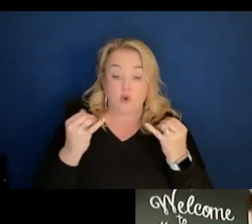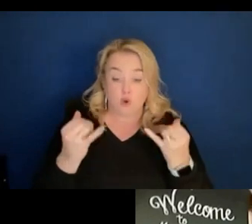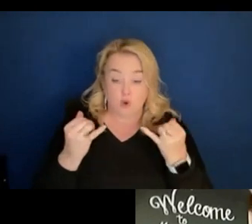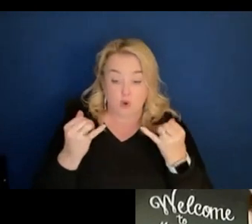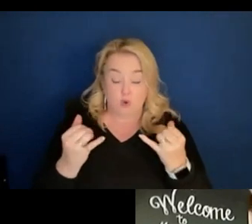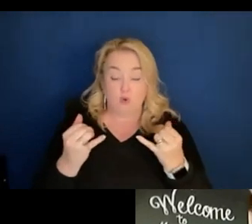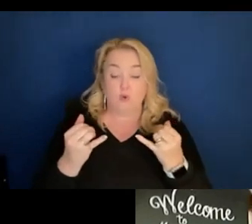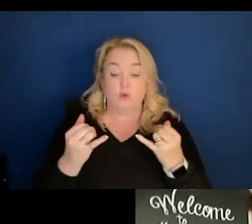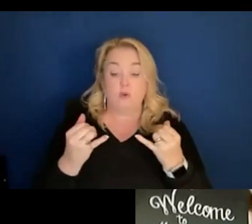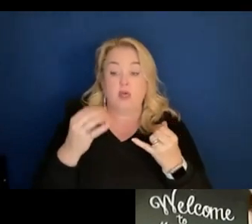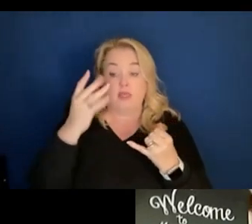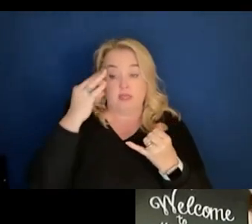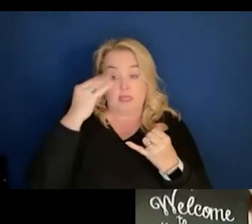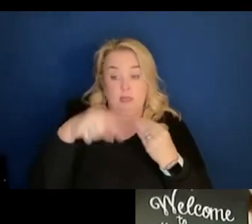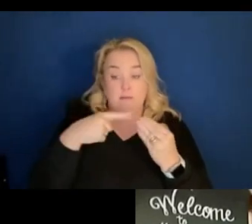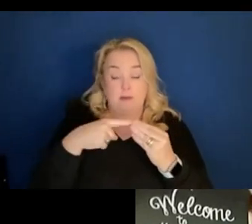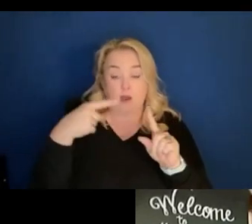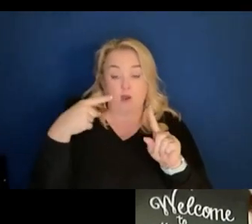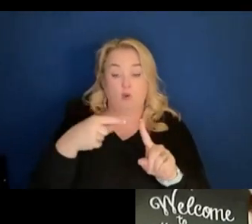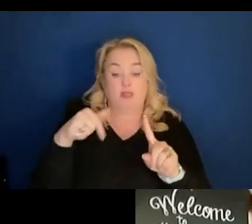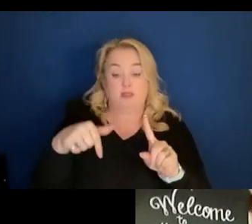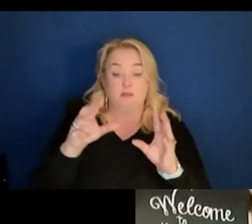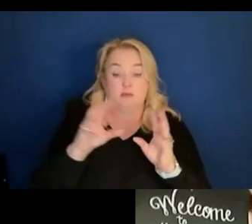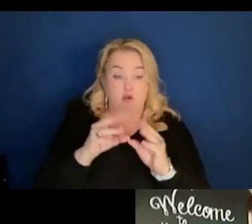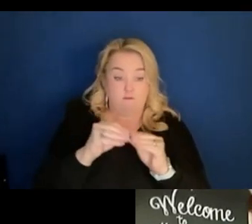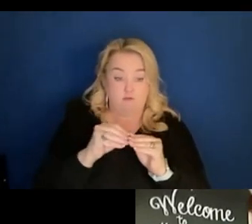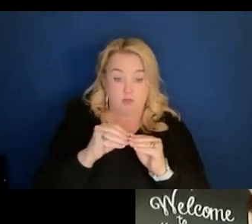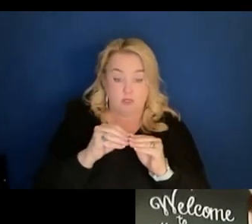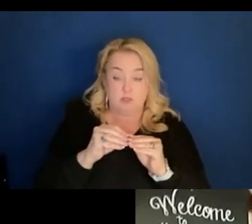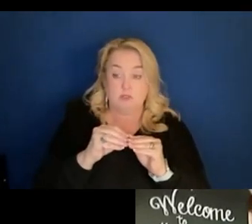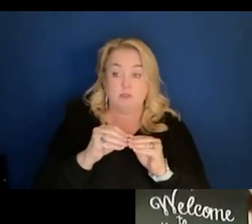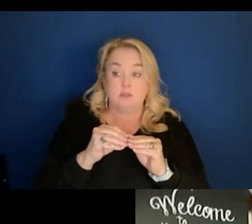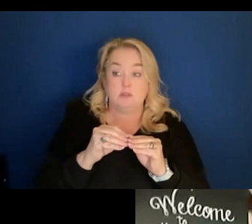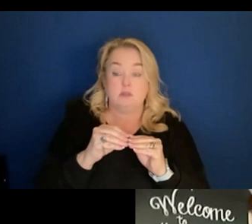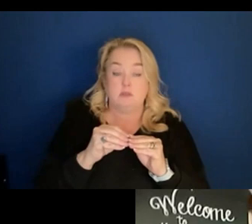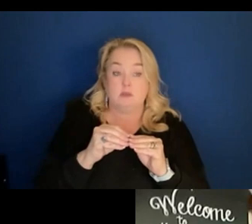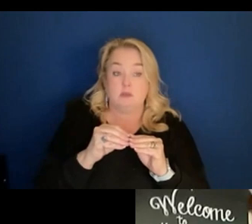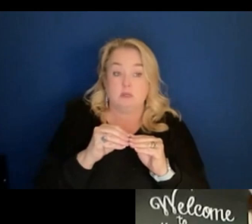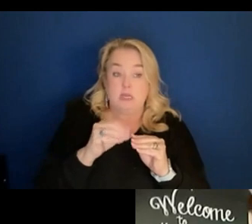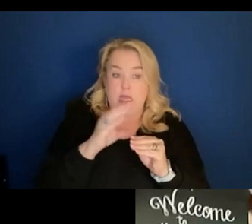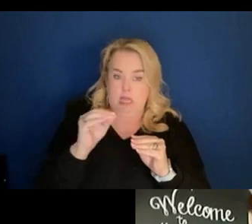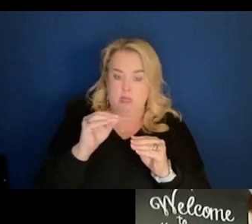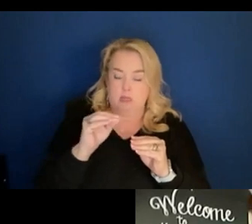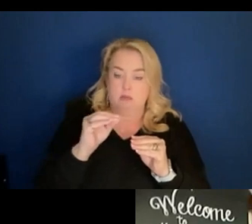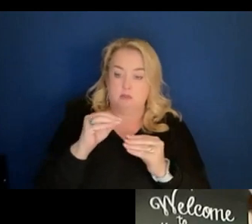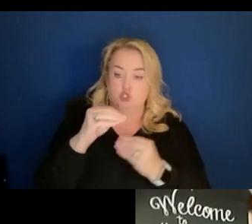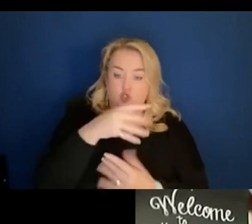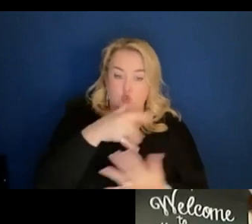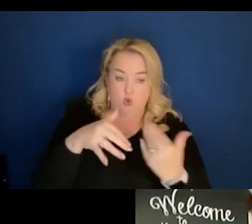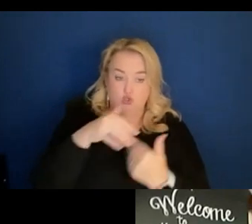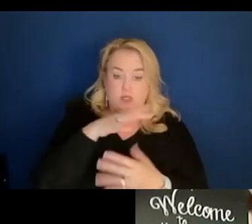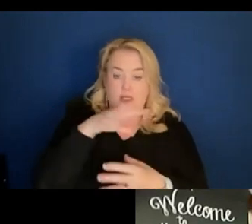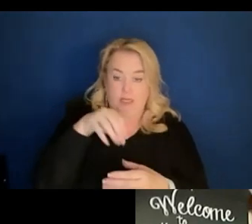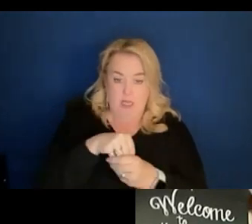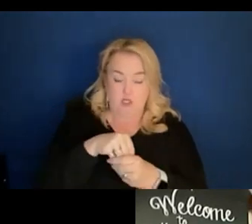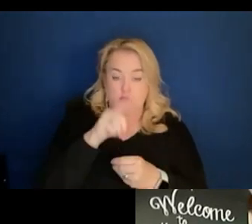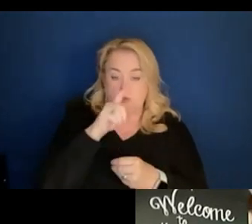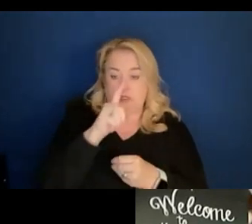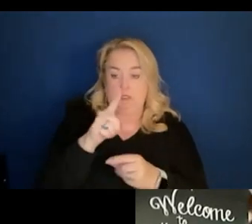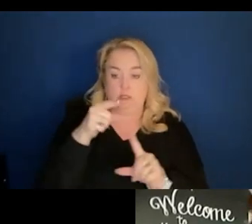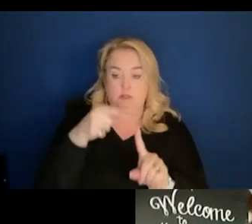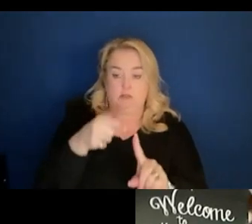thinking a little bit about sort of the theme of this conference and how the notion of social engagement really plays into